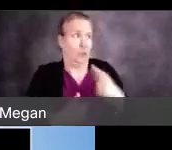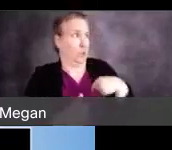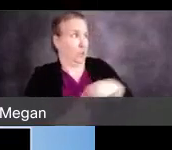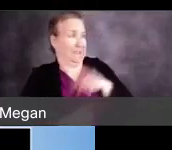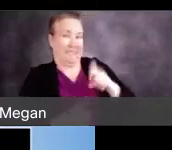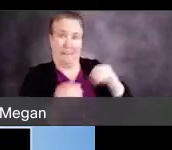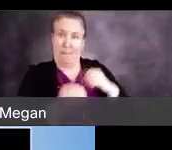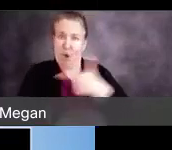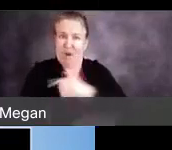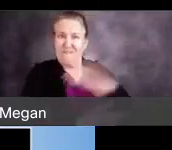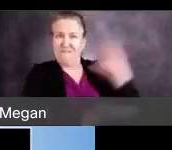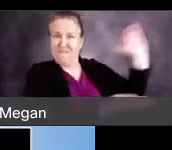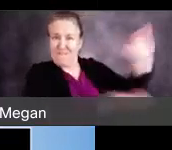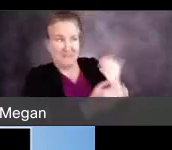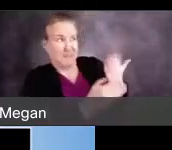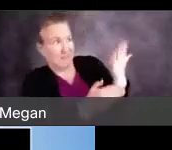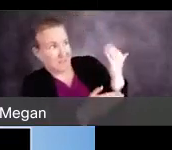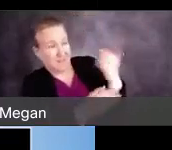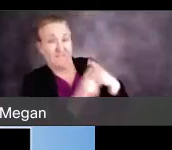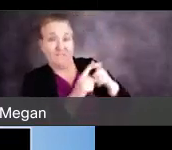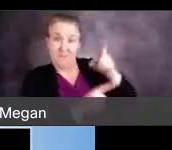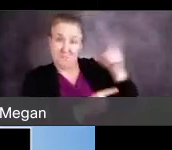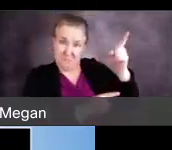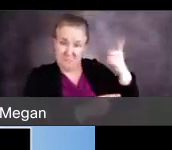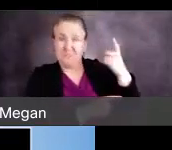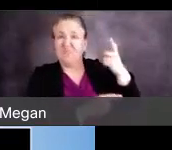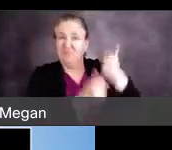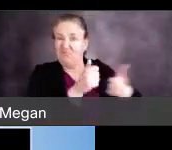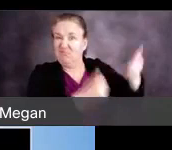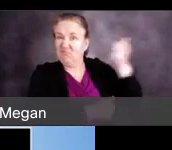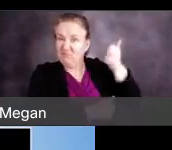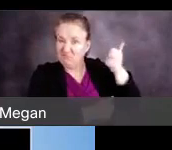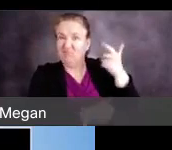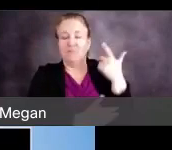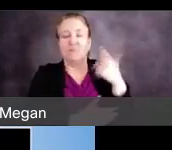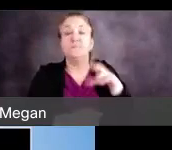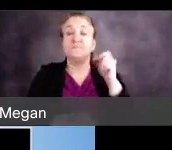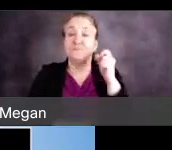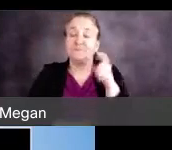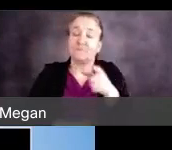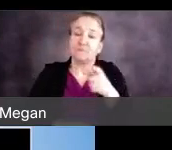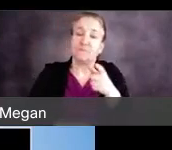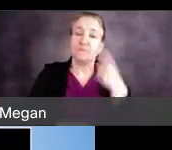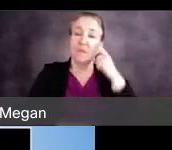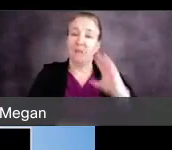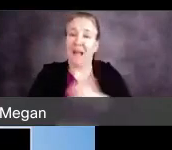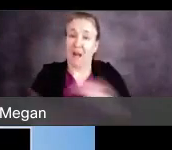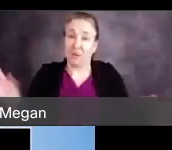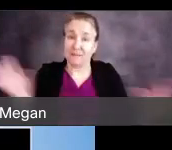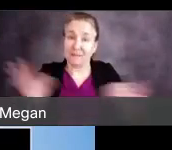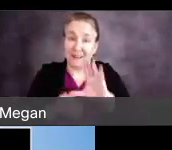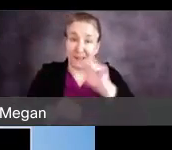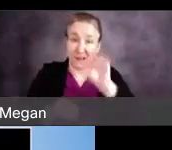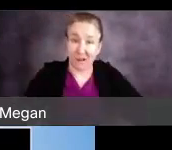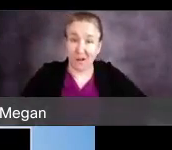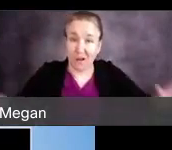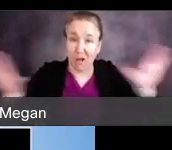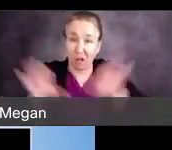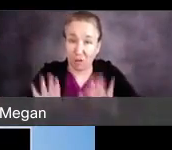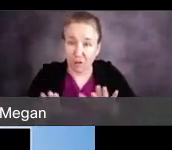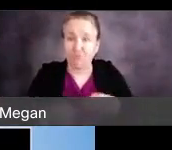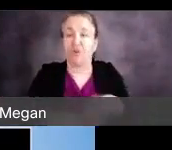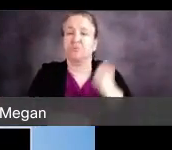vaccine either later this week or the early part of next week. In terms of our entire county, we're